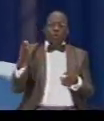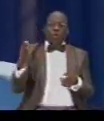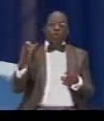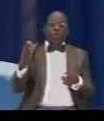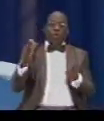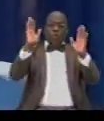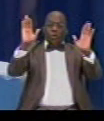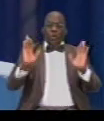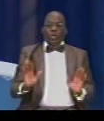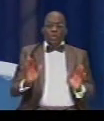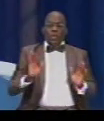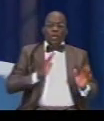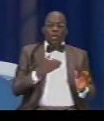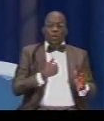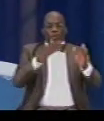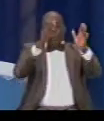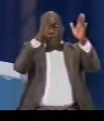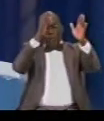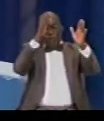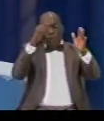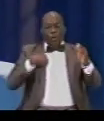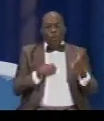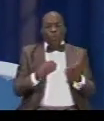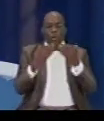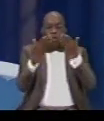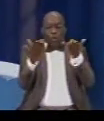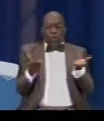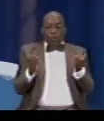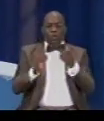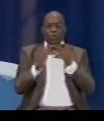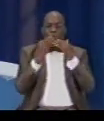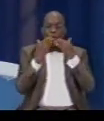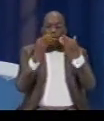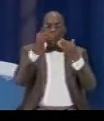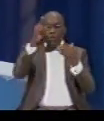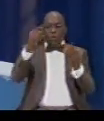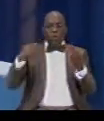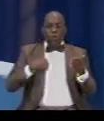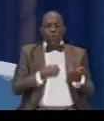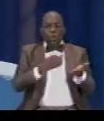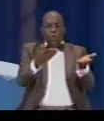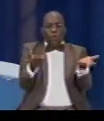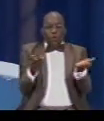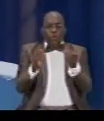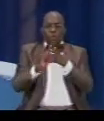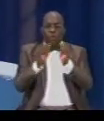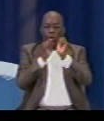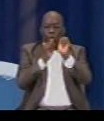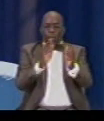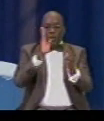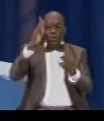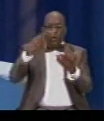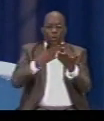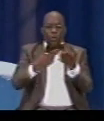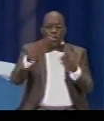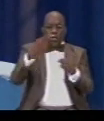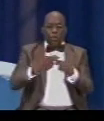Our Father, we want to thank you, want to bless your holy name. This is the day we are all be waiting